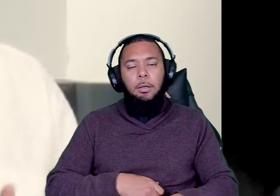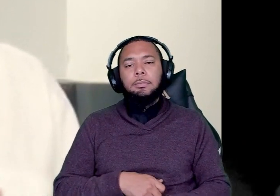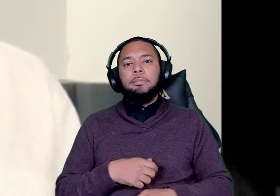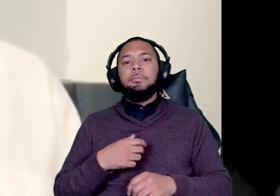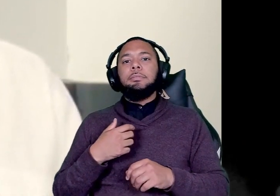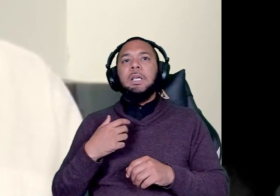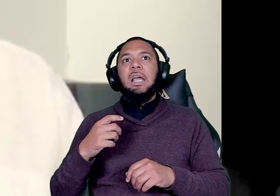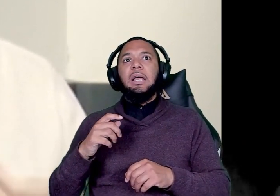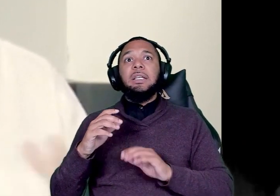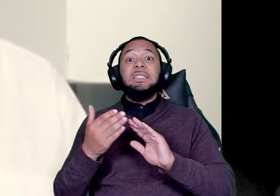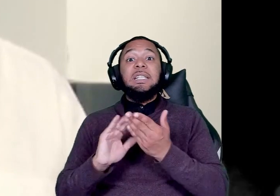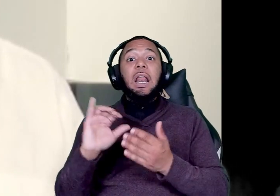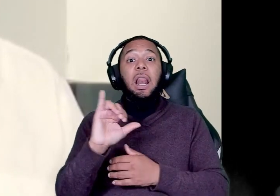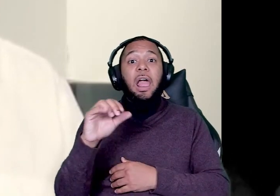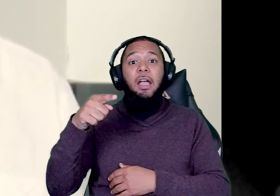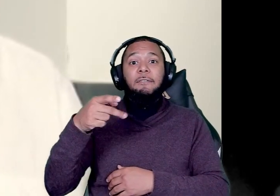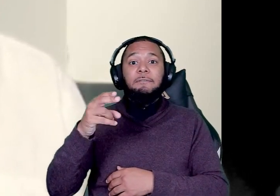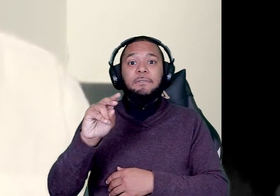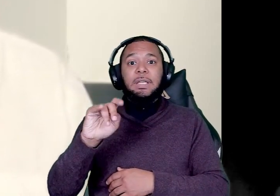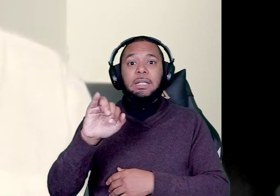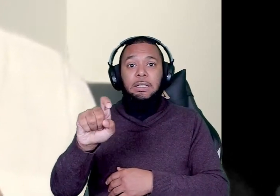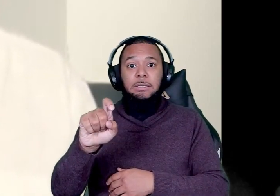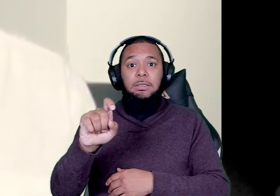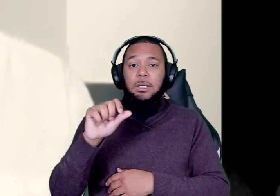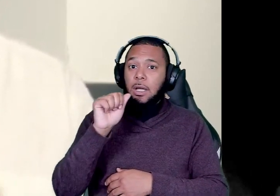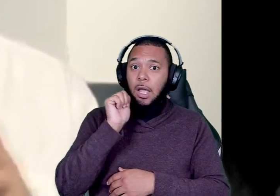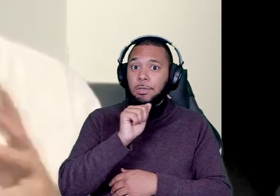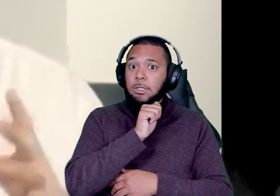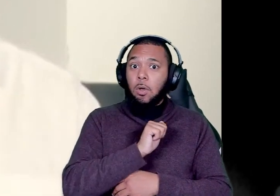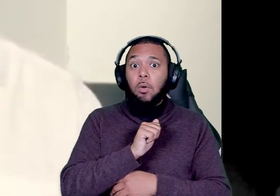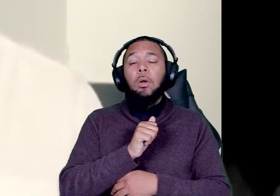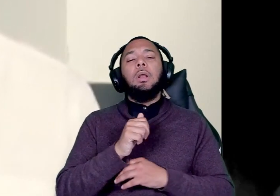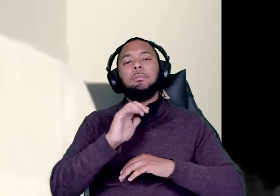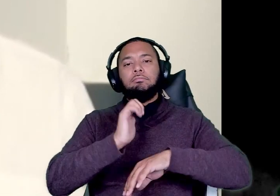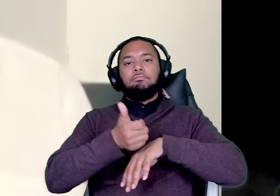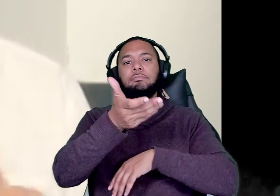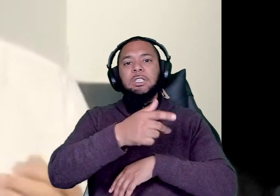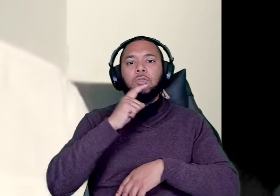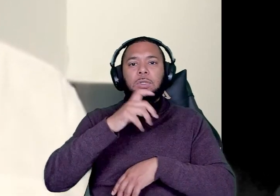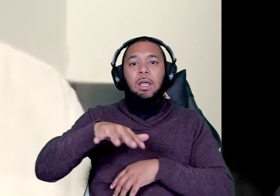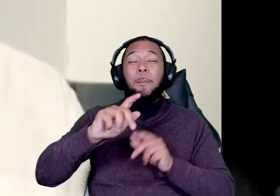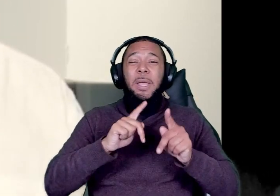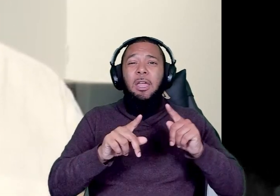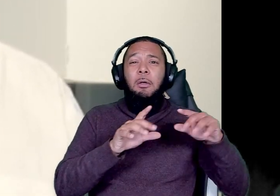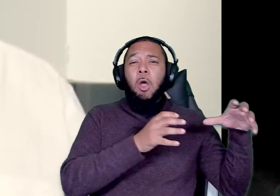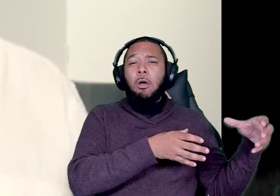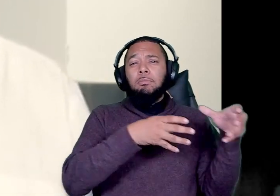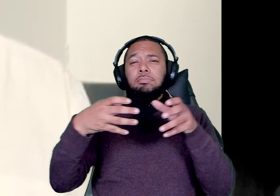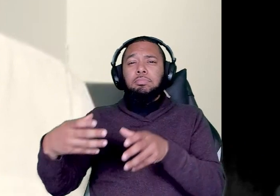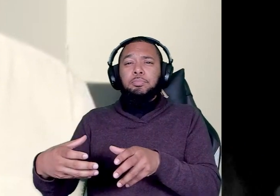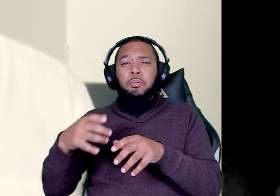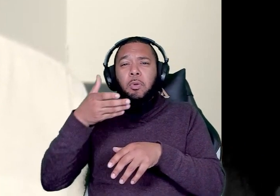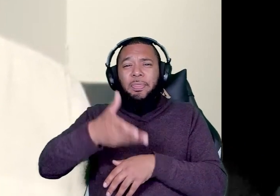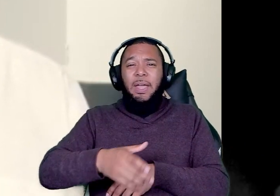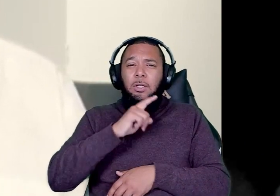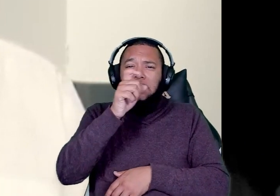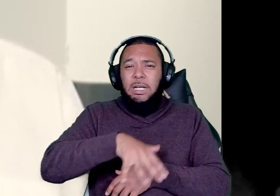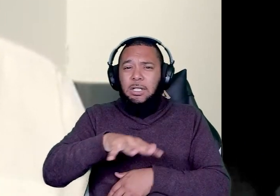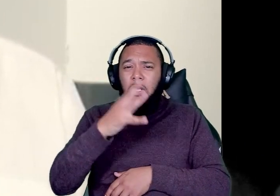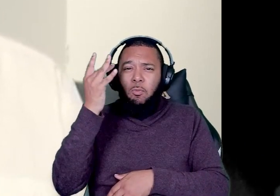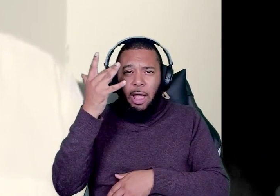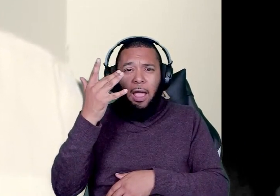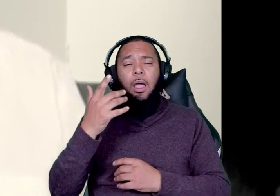like Phoenix, Arizona are built in the desert. People have migrated to the desert for various reasons. One of them used to be